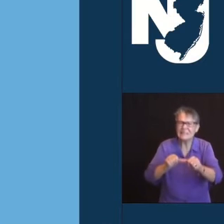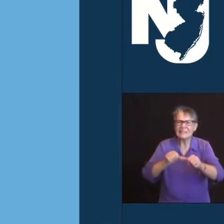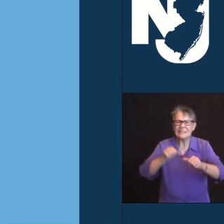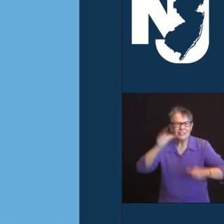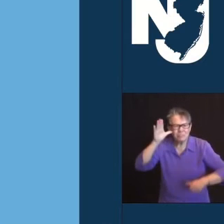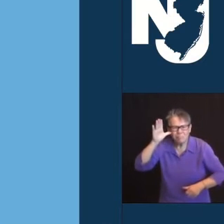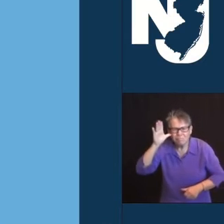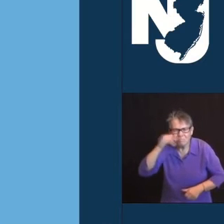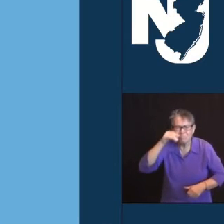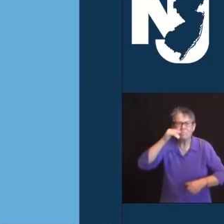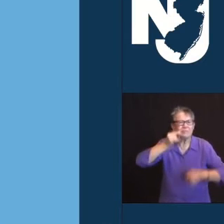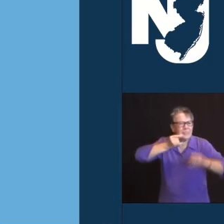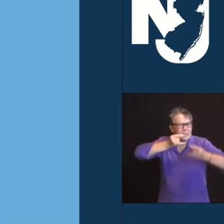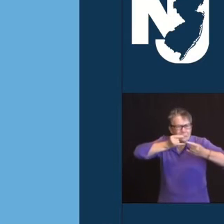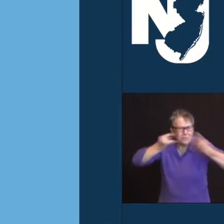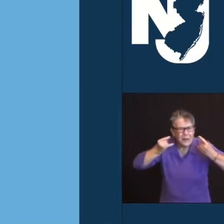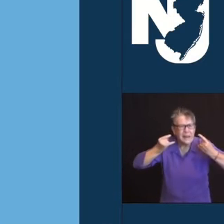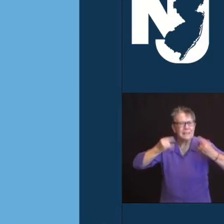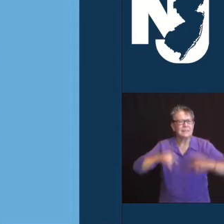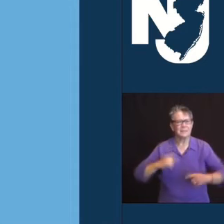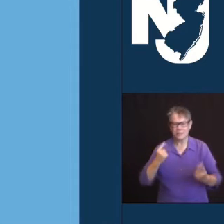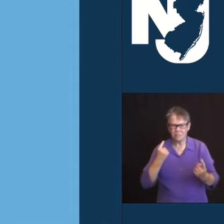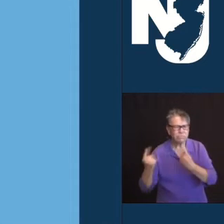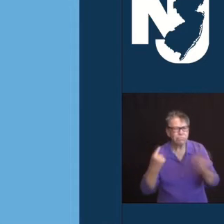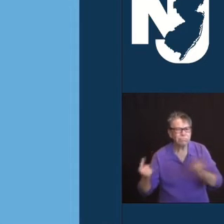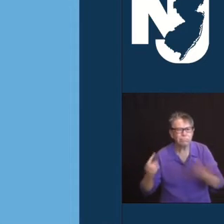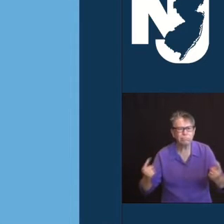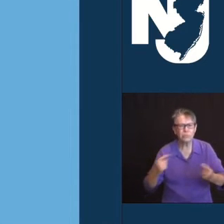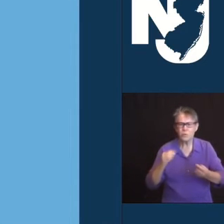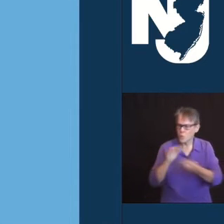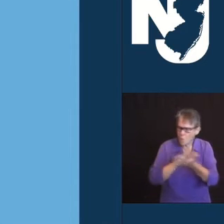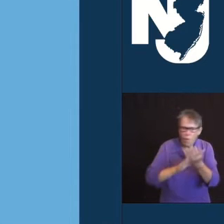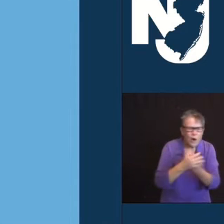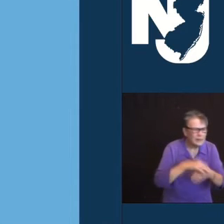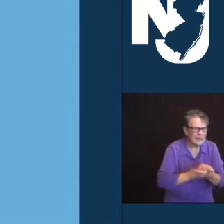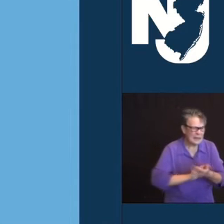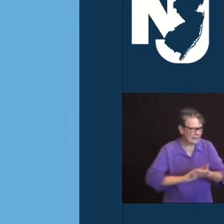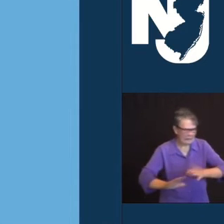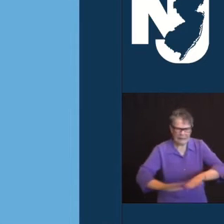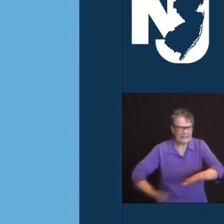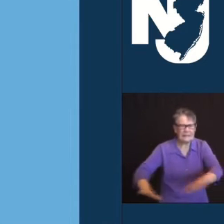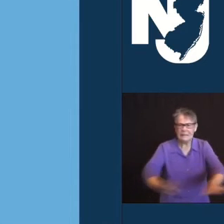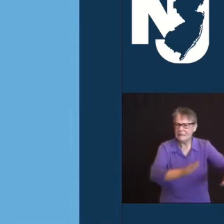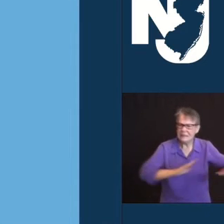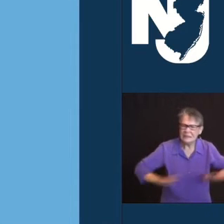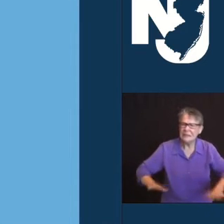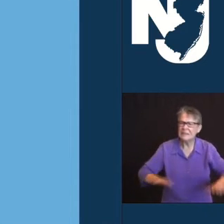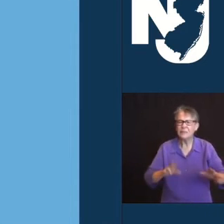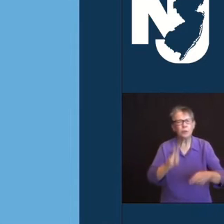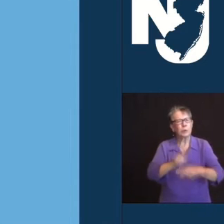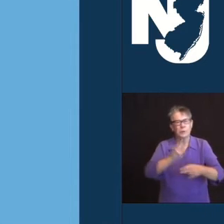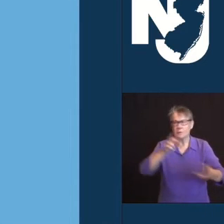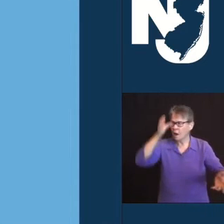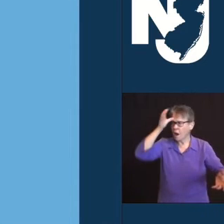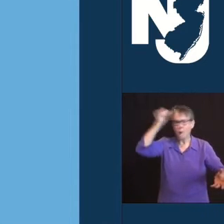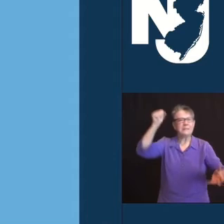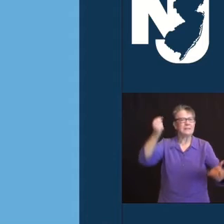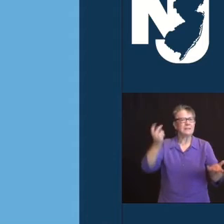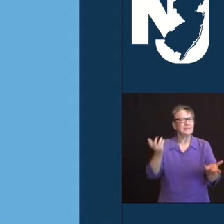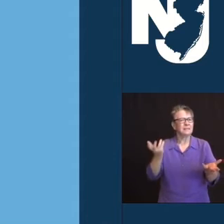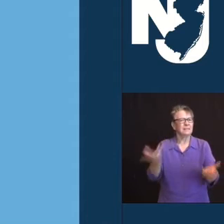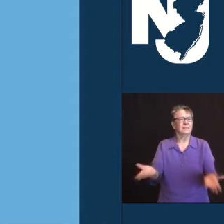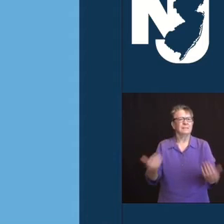with soap and water, using our common sense. I'll leave you with this. The day following the attack on Pearl